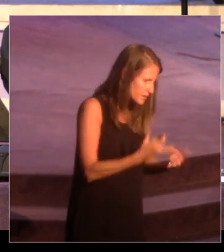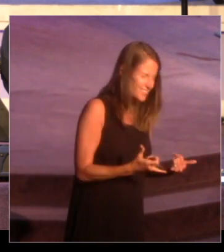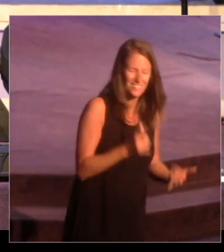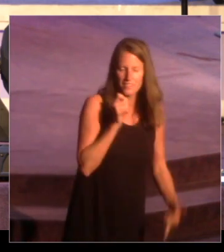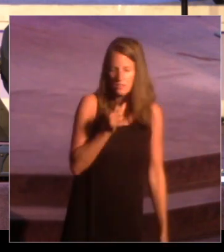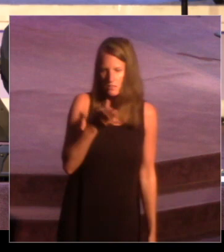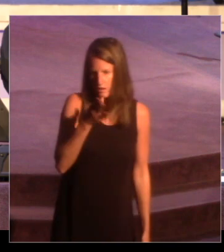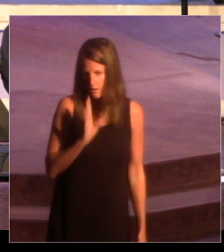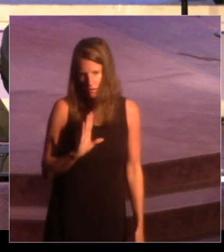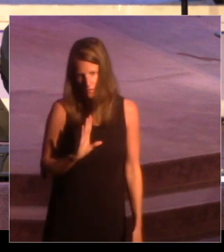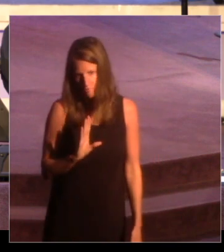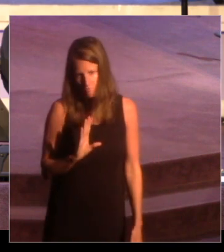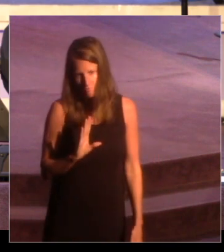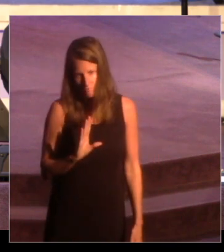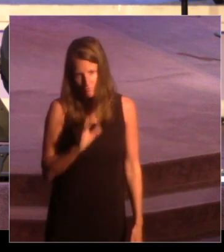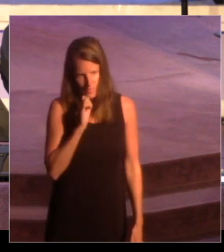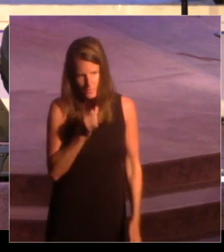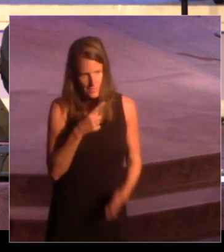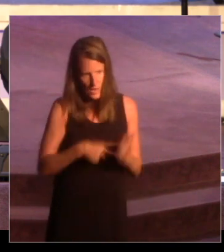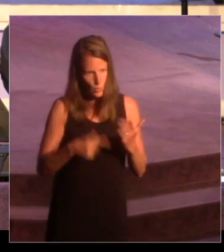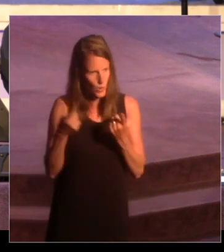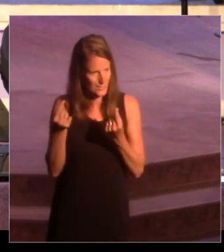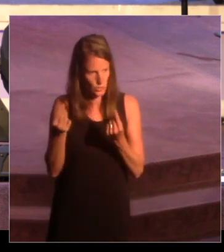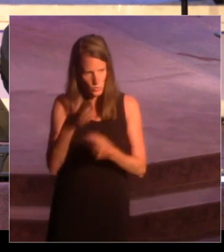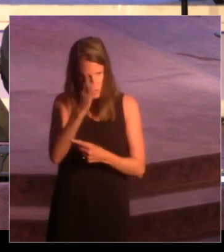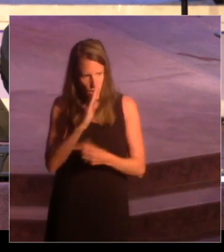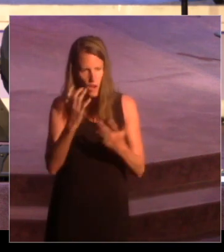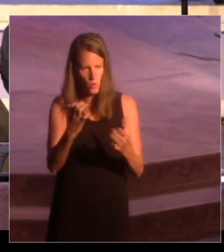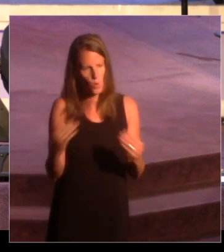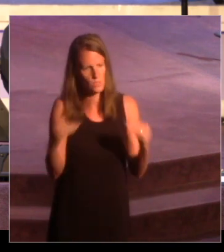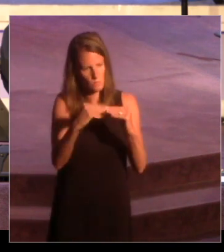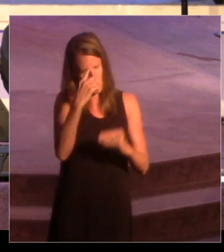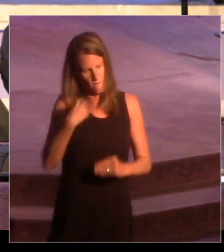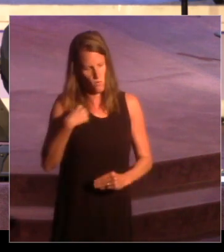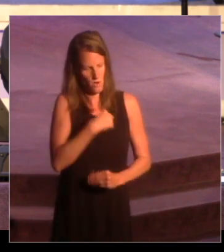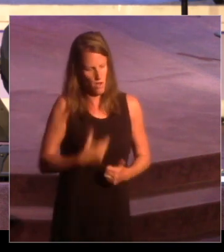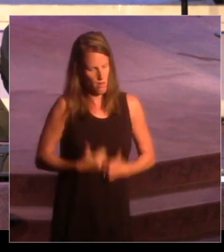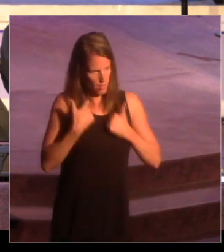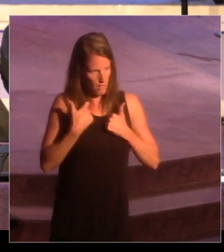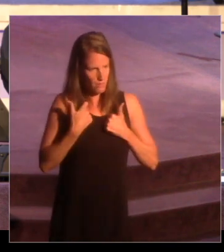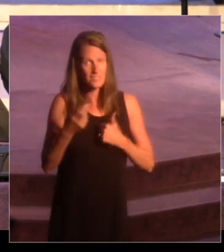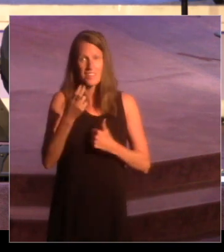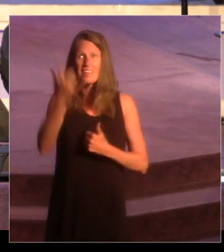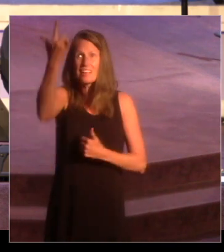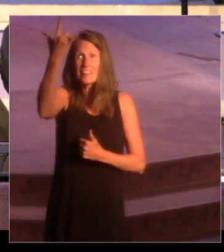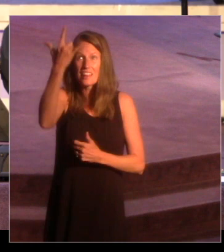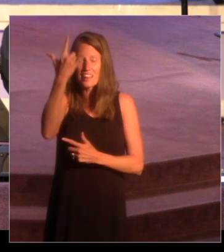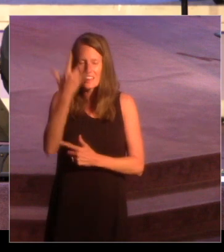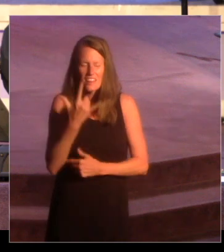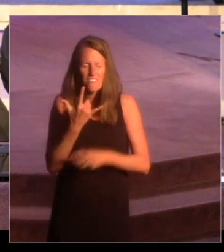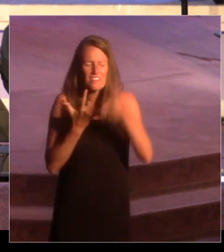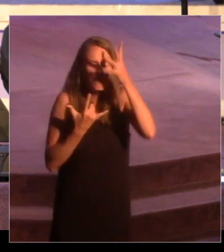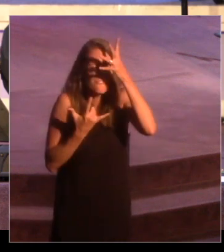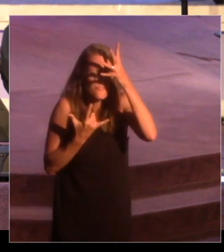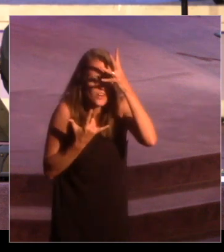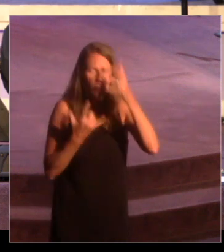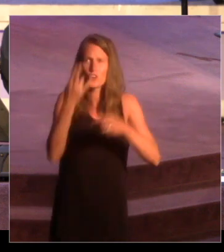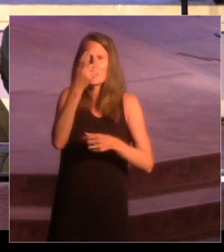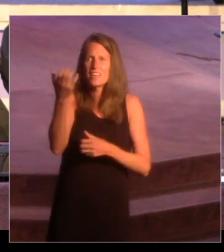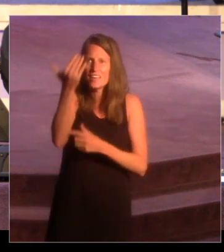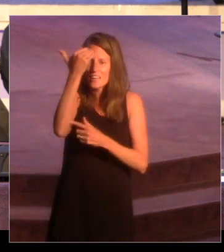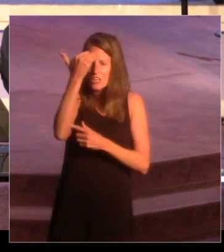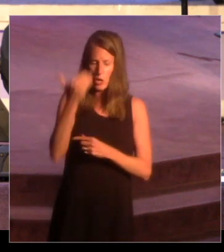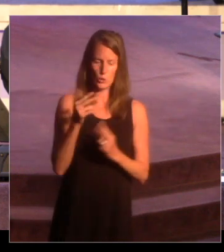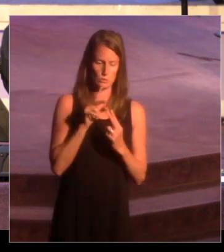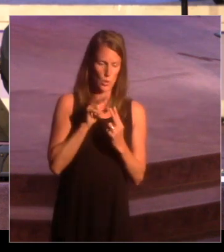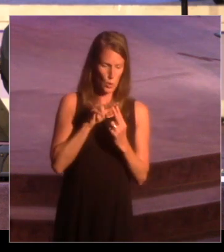not what he's doing. He wants more for us. He's a loving father, and he knows that we